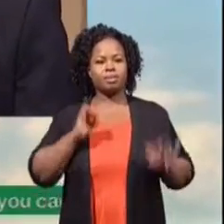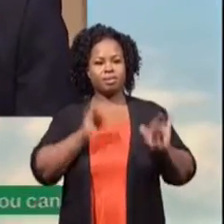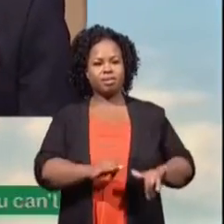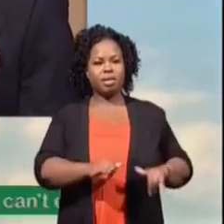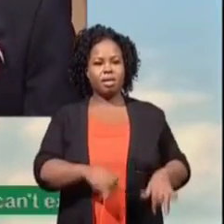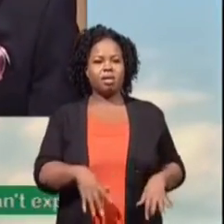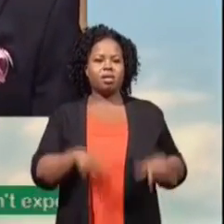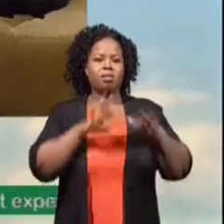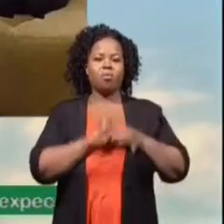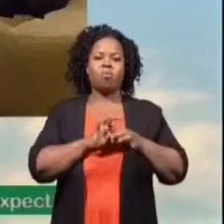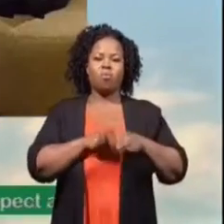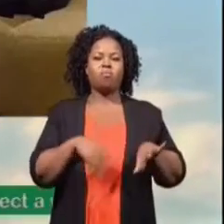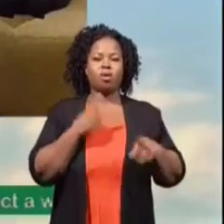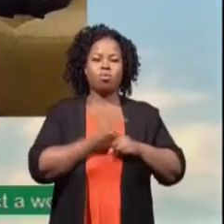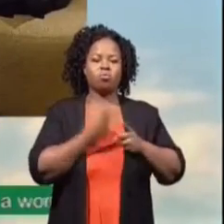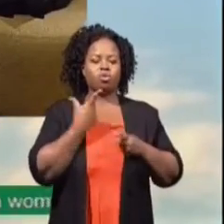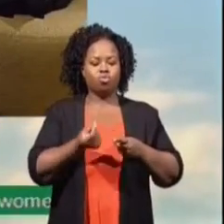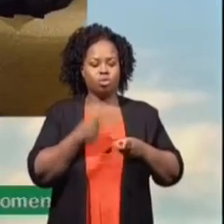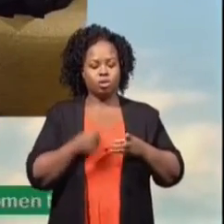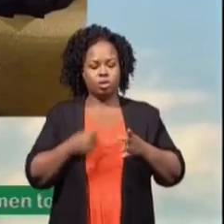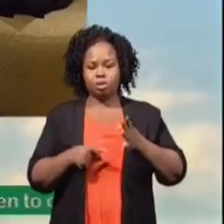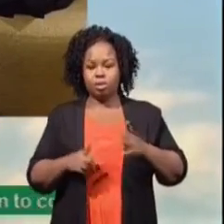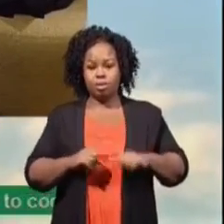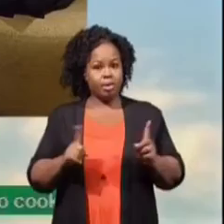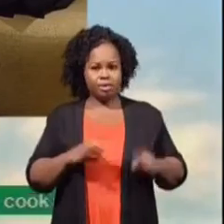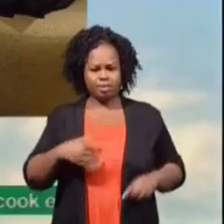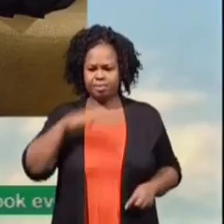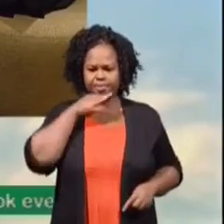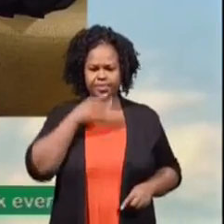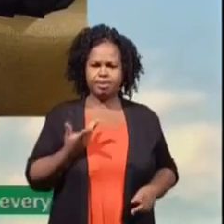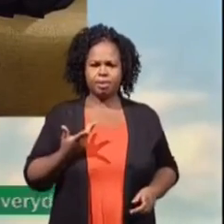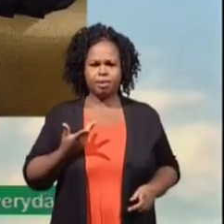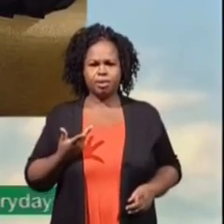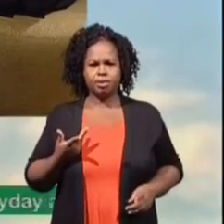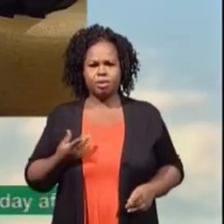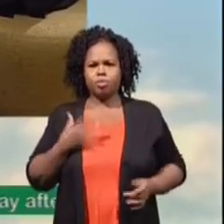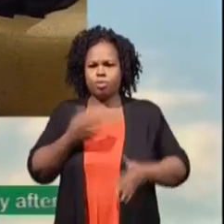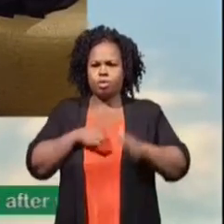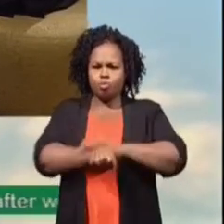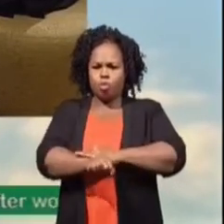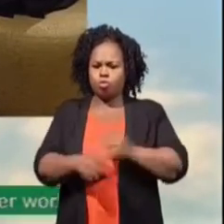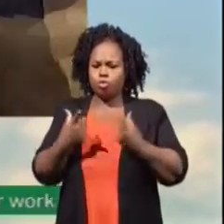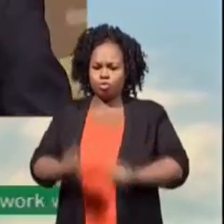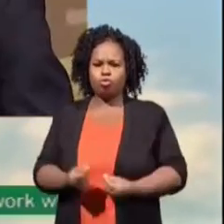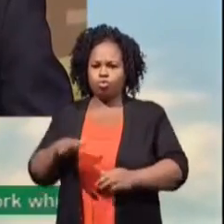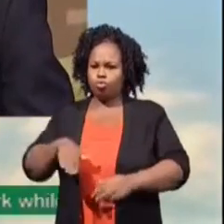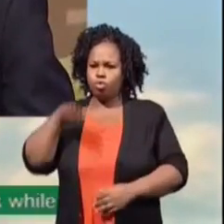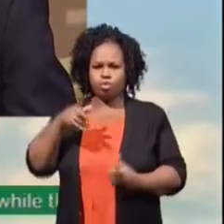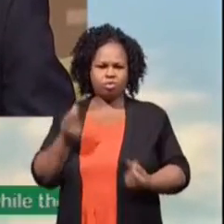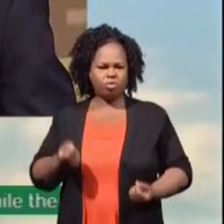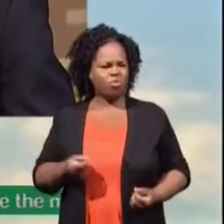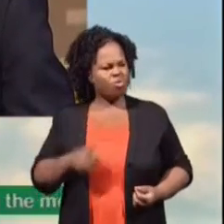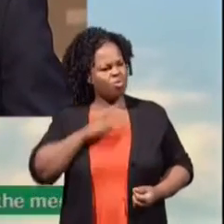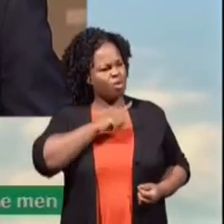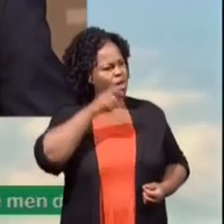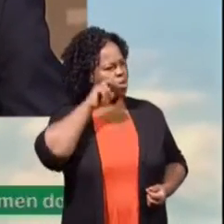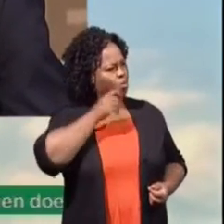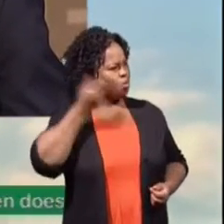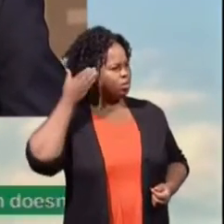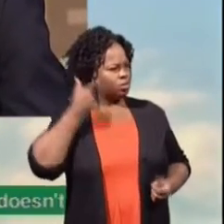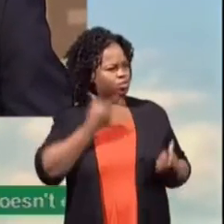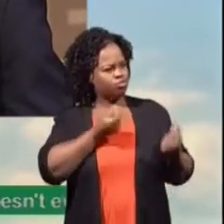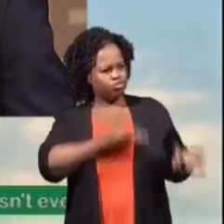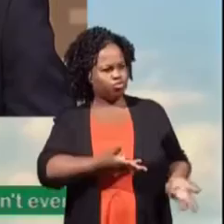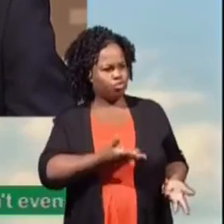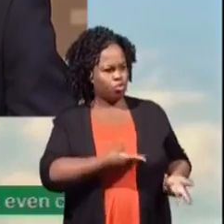o ri kimosadi o tla sala hai o tla etsa hona le hona le hona mari ho hai bulele uri ntho tsena we born into them you see why